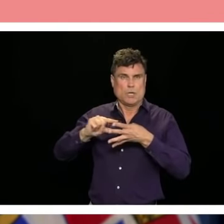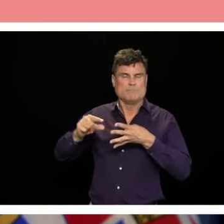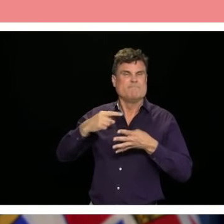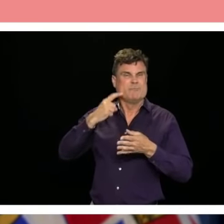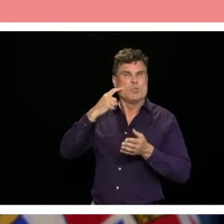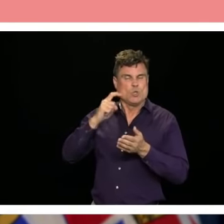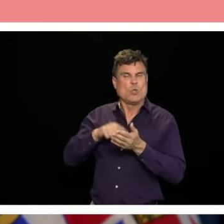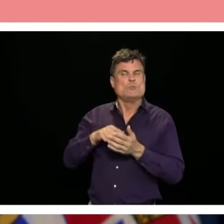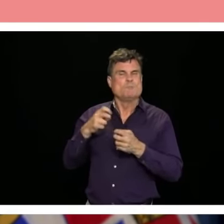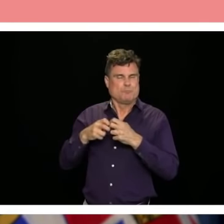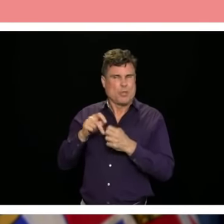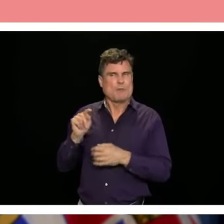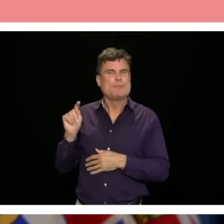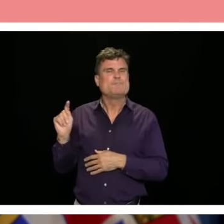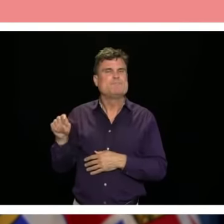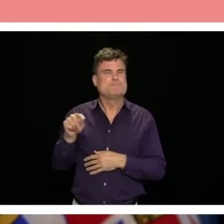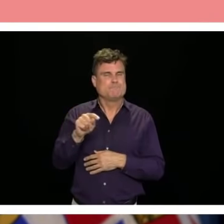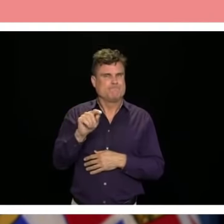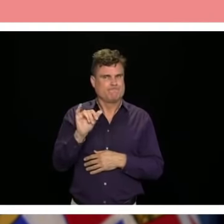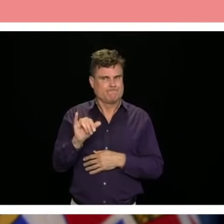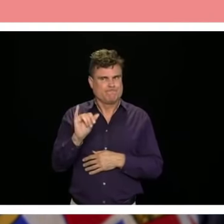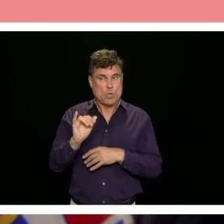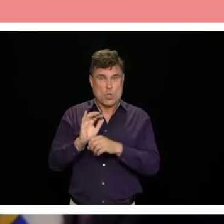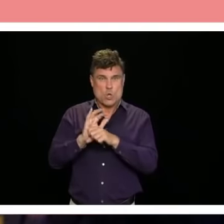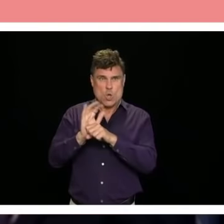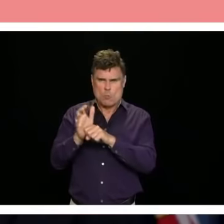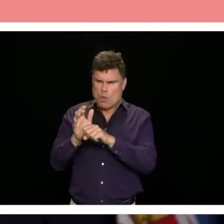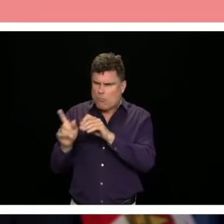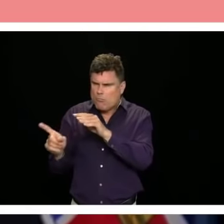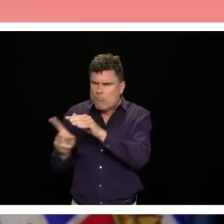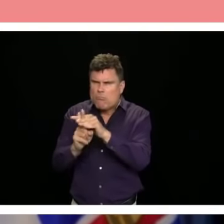they asked for French.